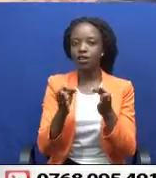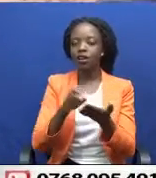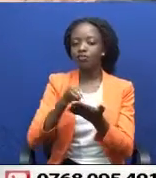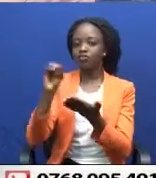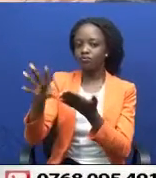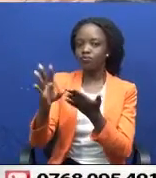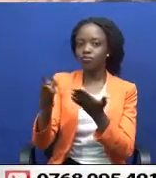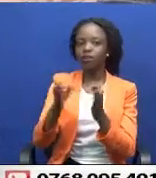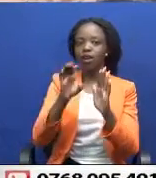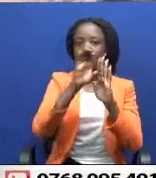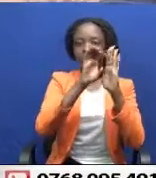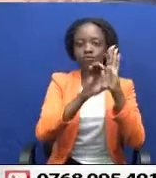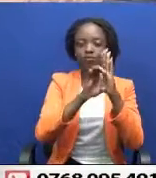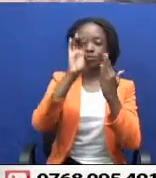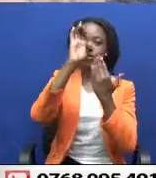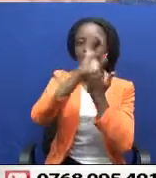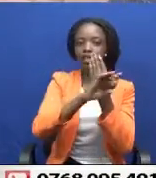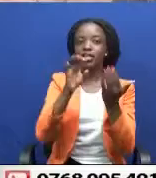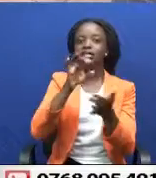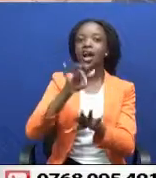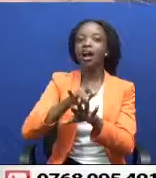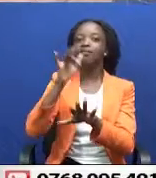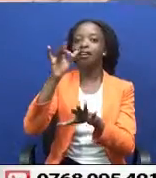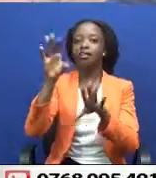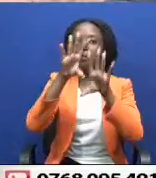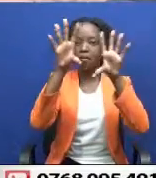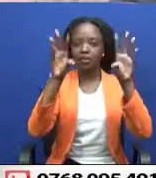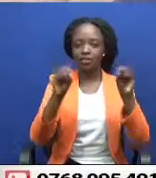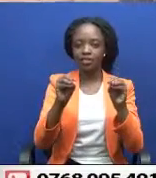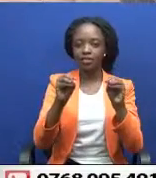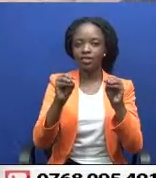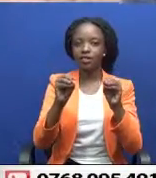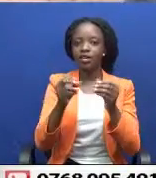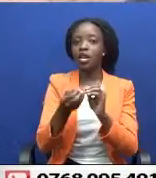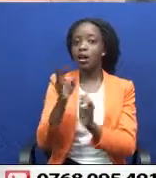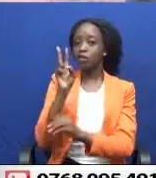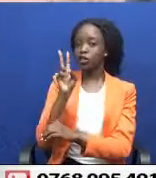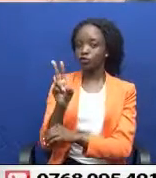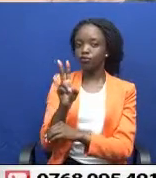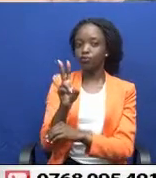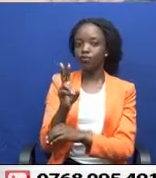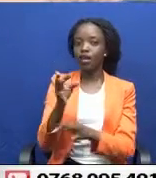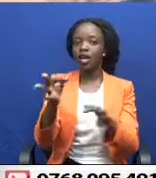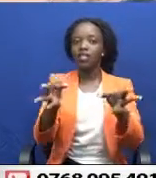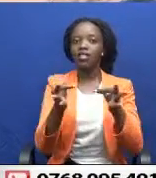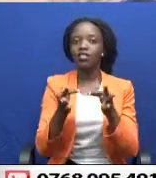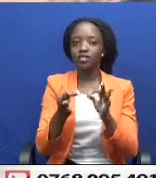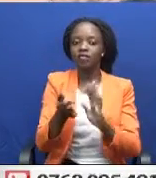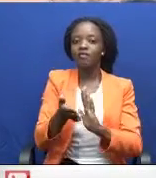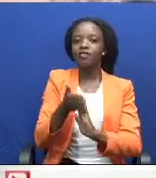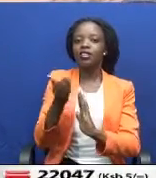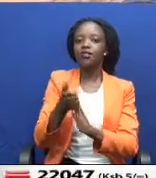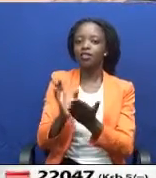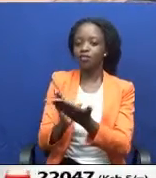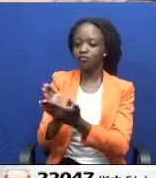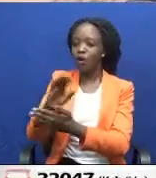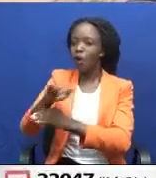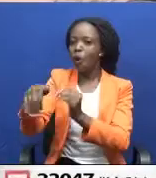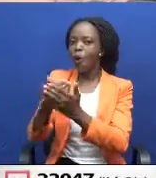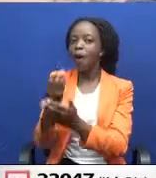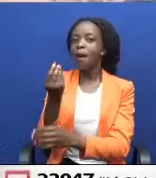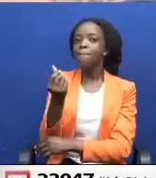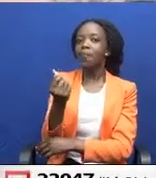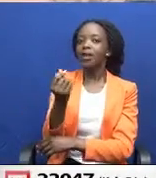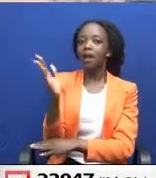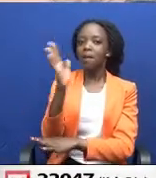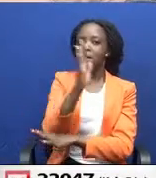circular that purported to effect the budgetary cuts to the judiciary. 2, the Treasury immediately disperse all monies to the judiciary